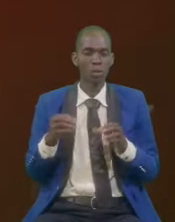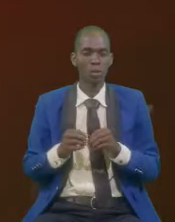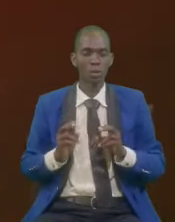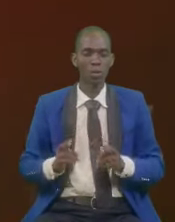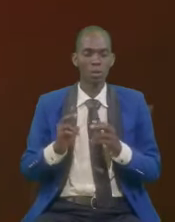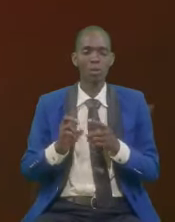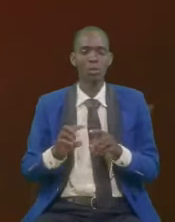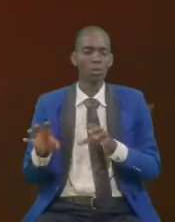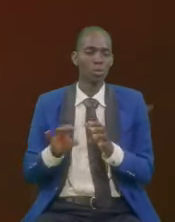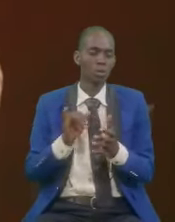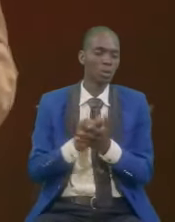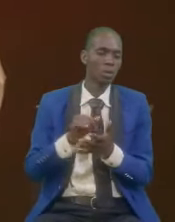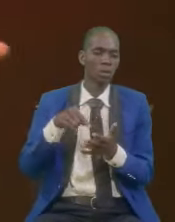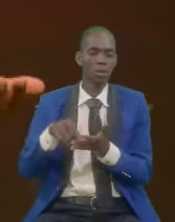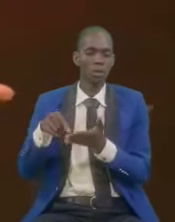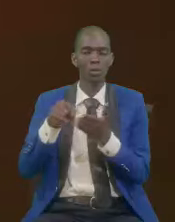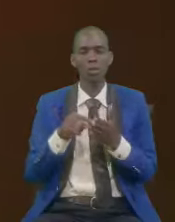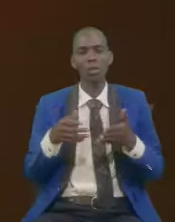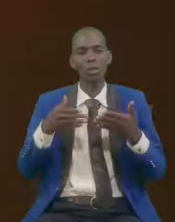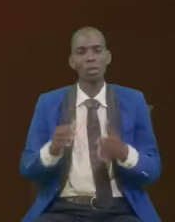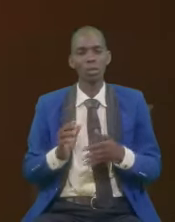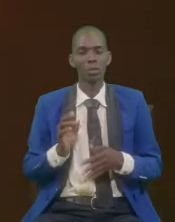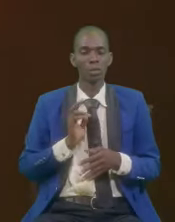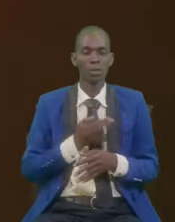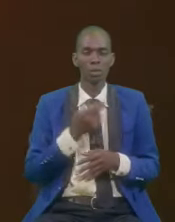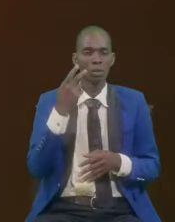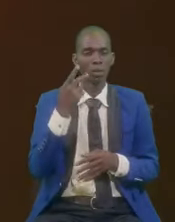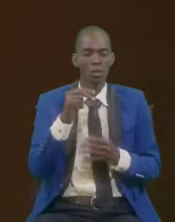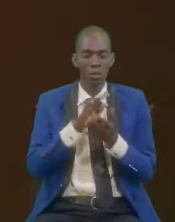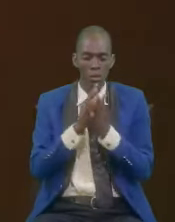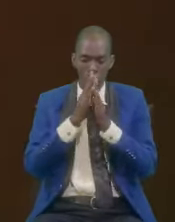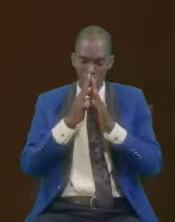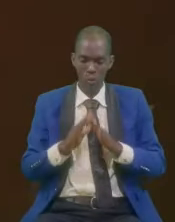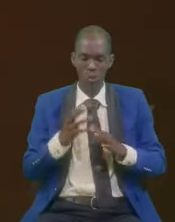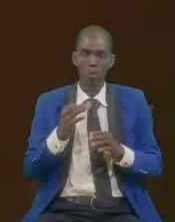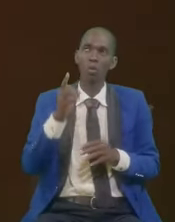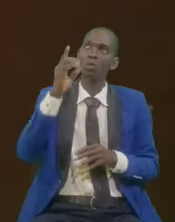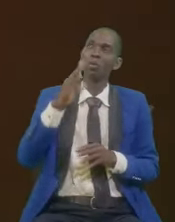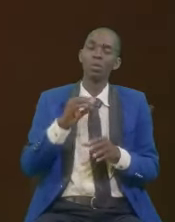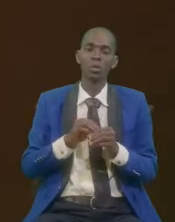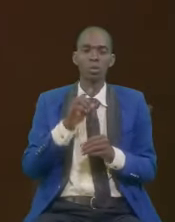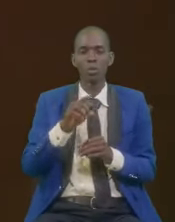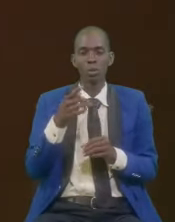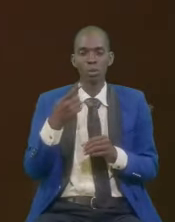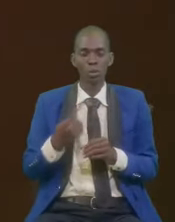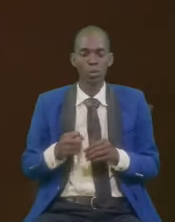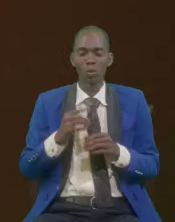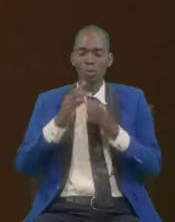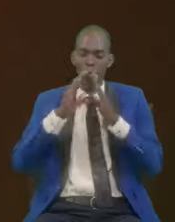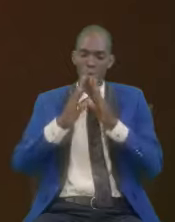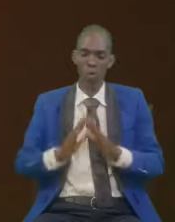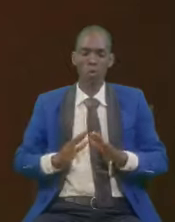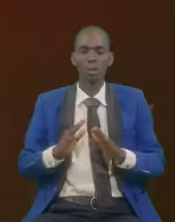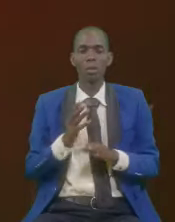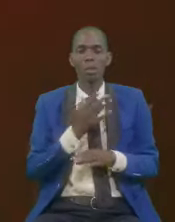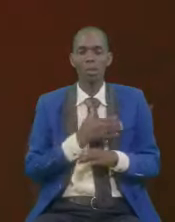that. Let's see the peace of God in you, the quietness, the serenity, and